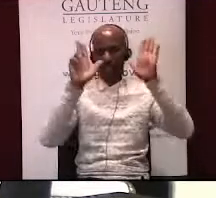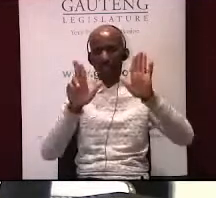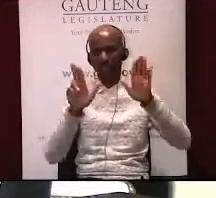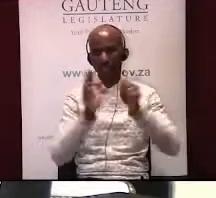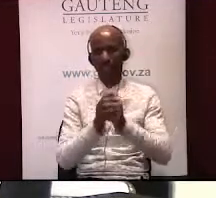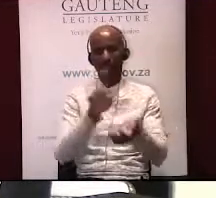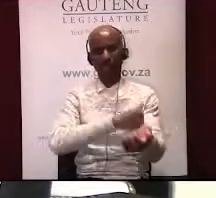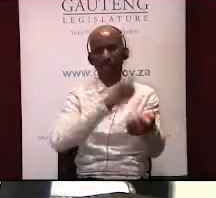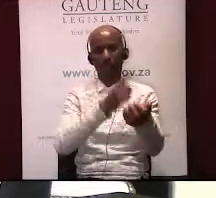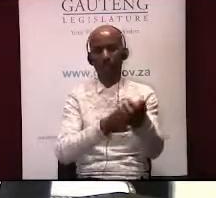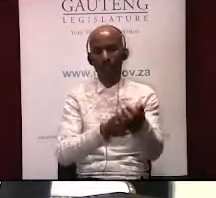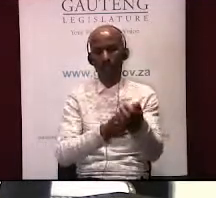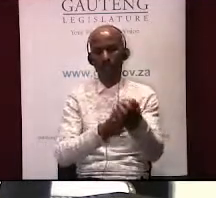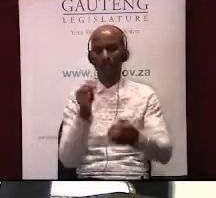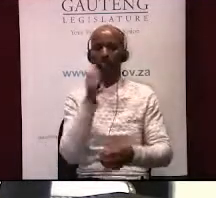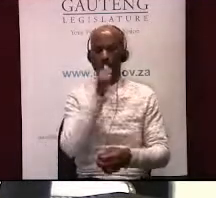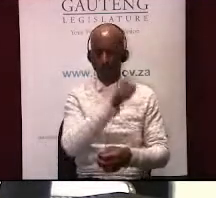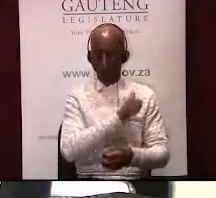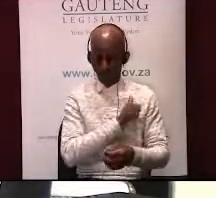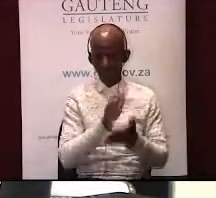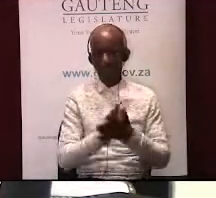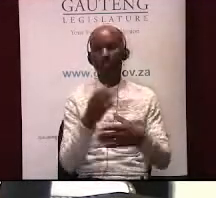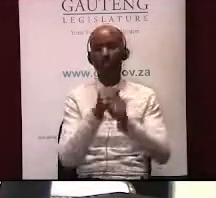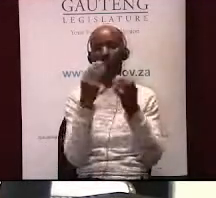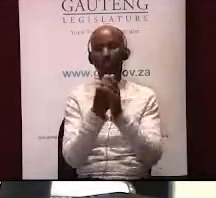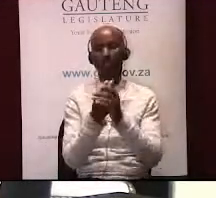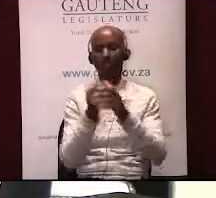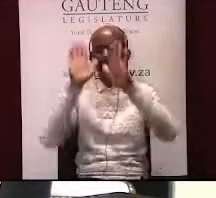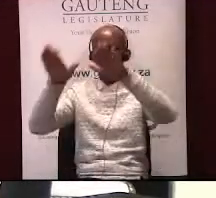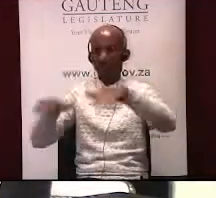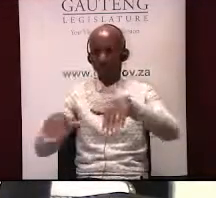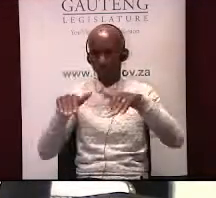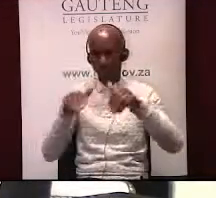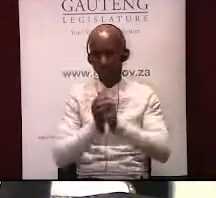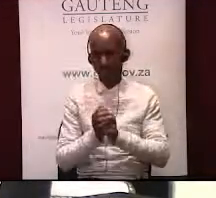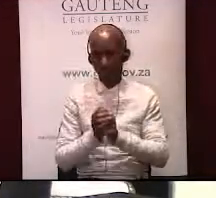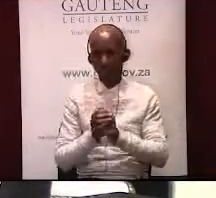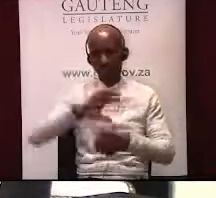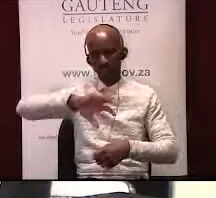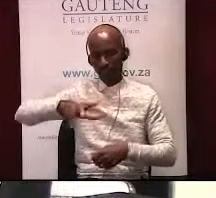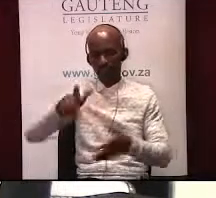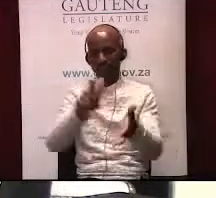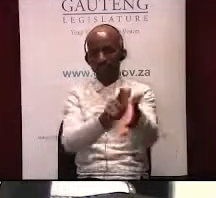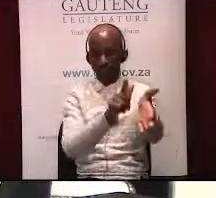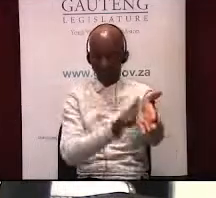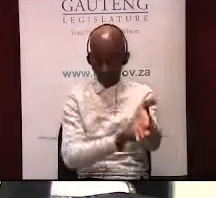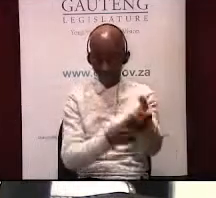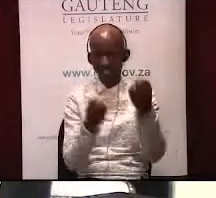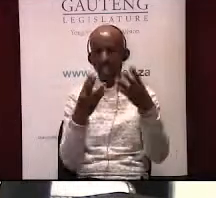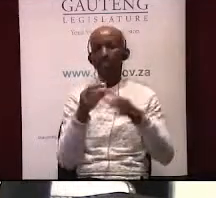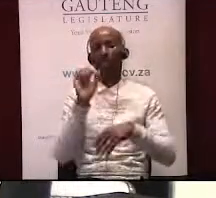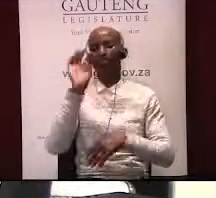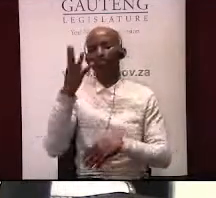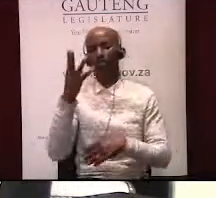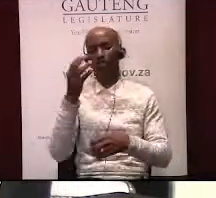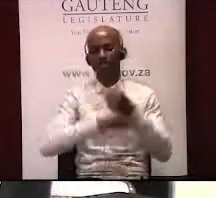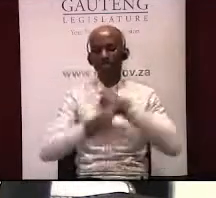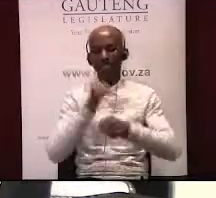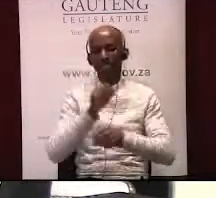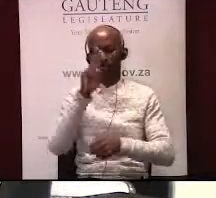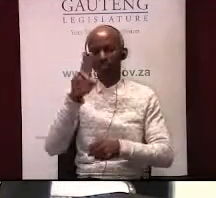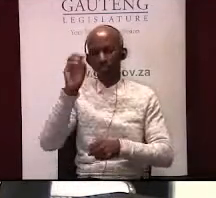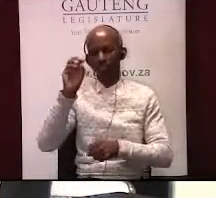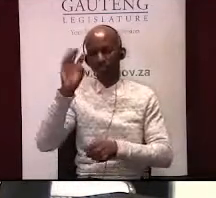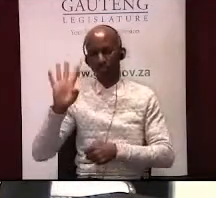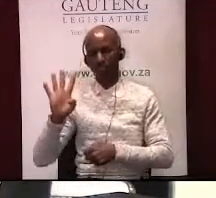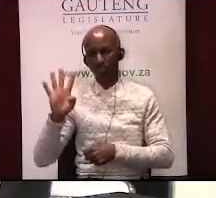the Powers, Privileges and Immunities of Parliament and Provincial Legislatures Act No. 4 of 2004.